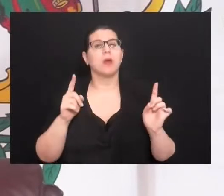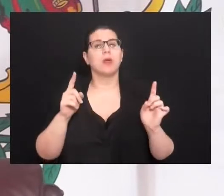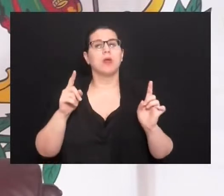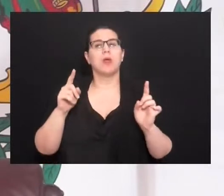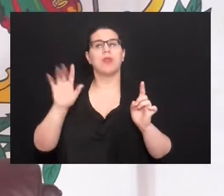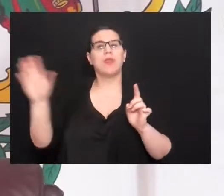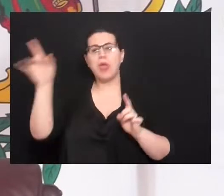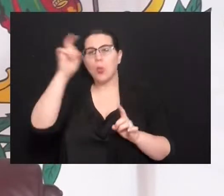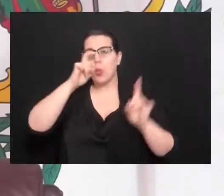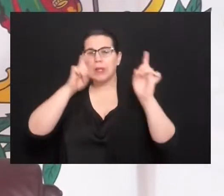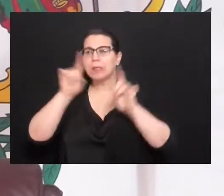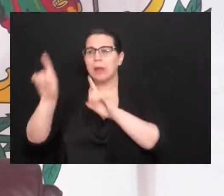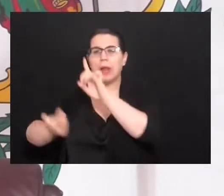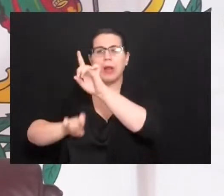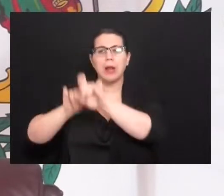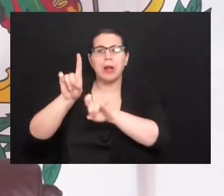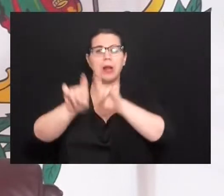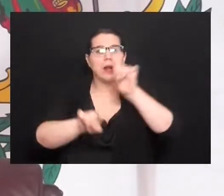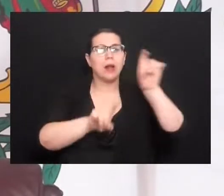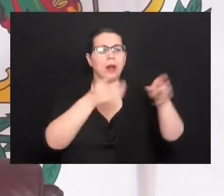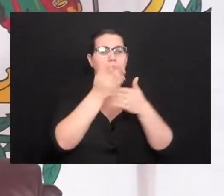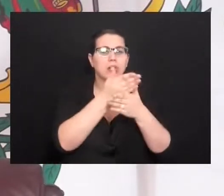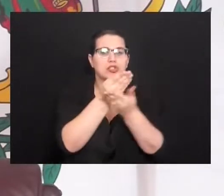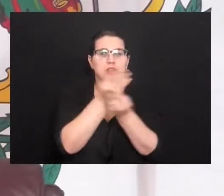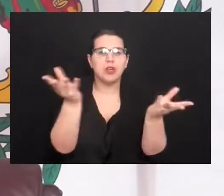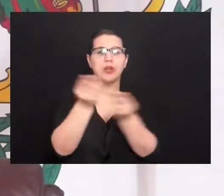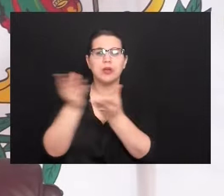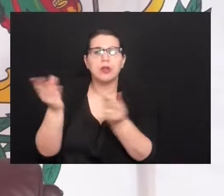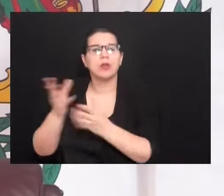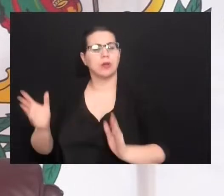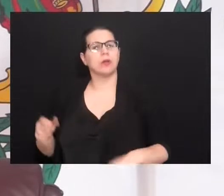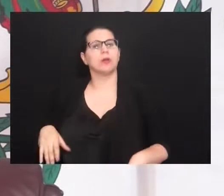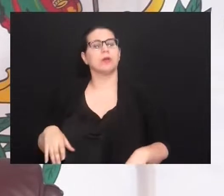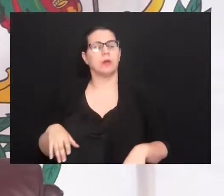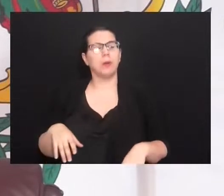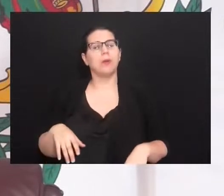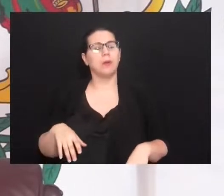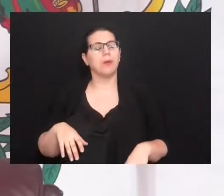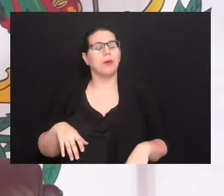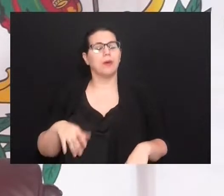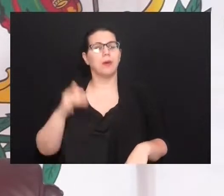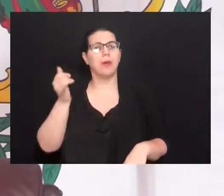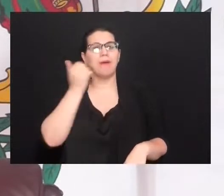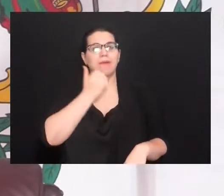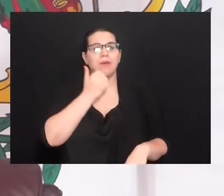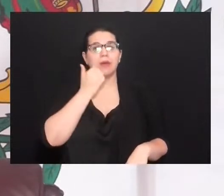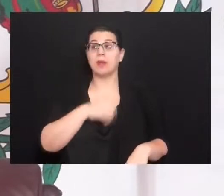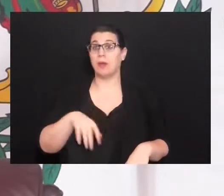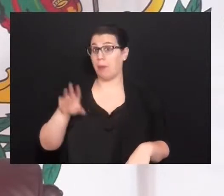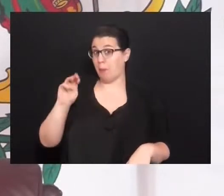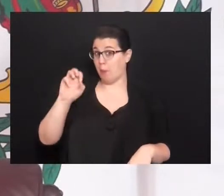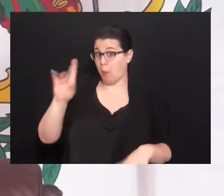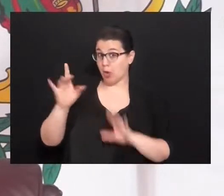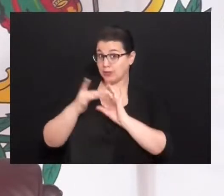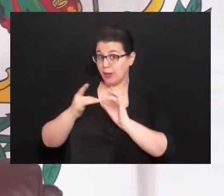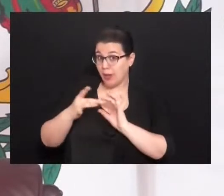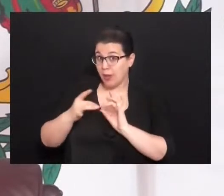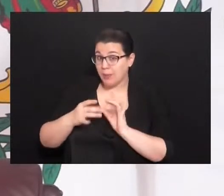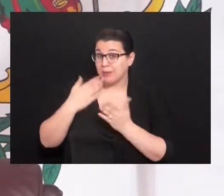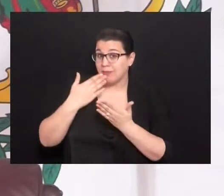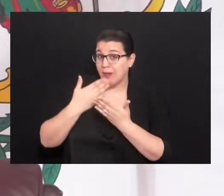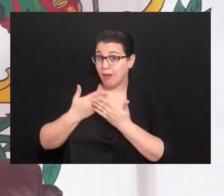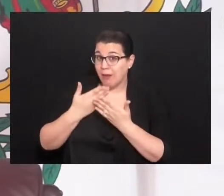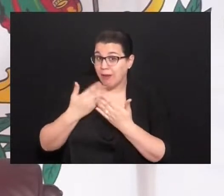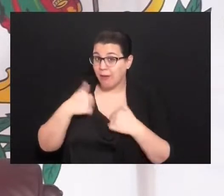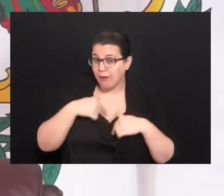from every day. You know, I appreciate Mark's comment and all the comments, you know, that from the